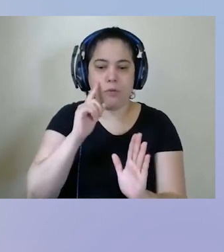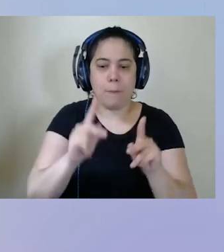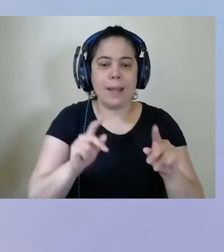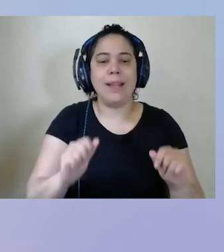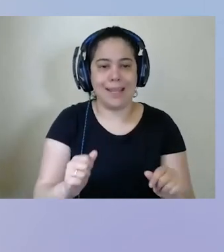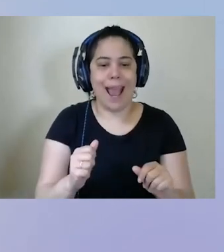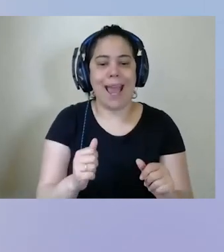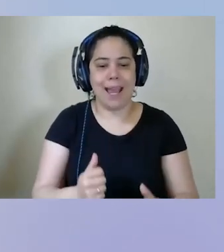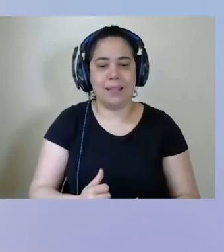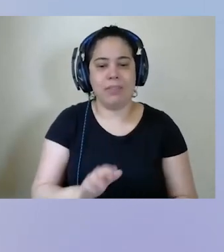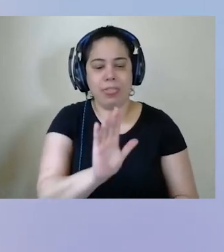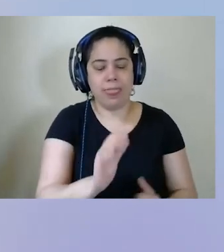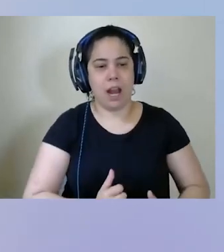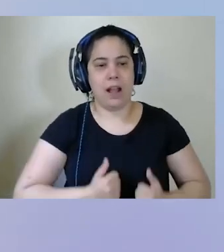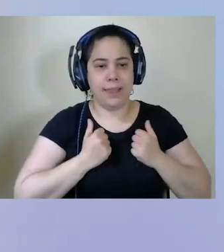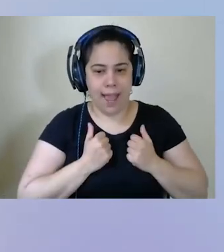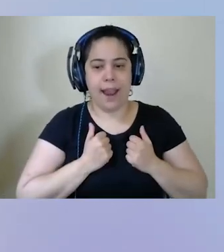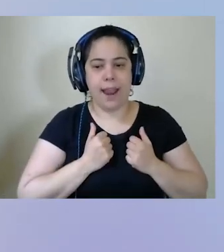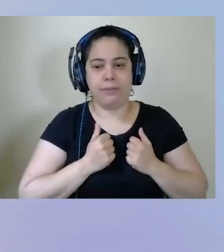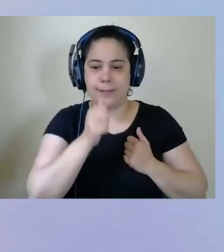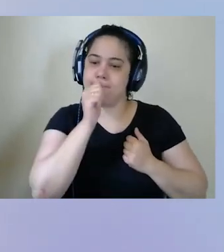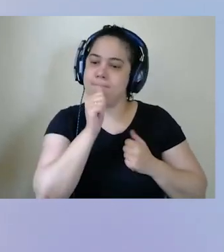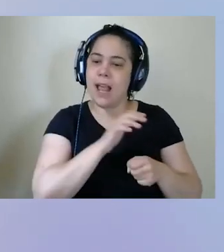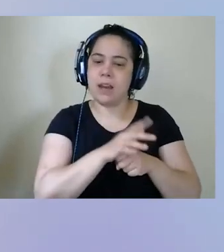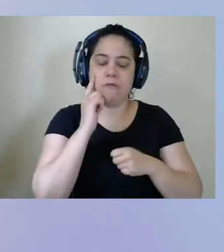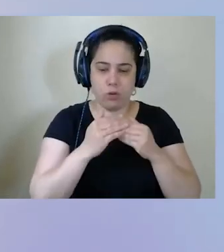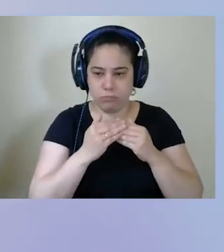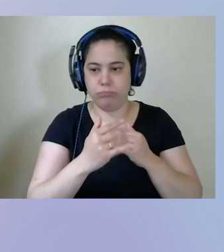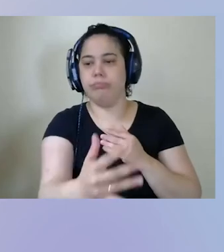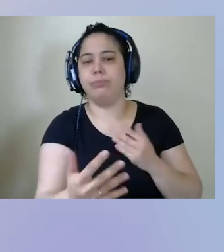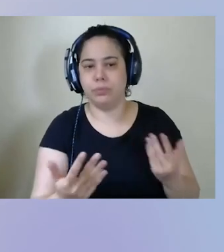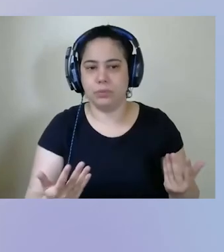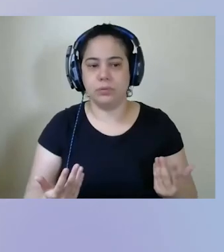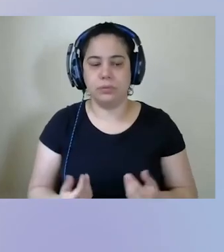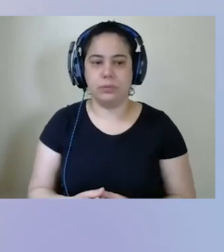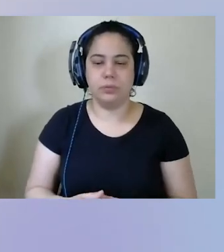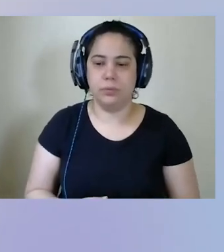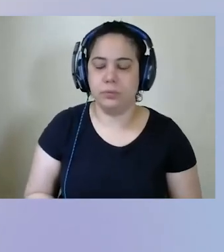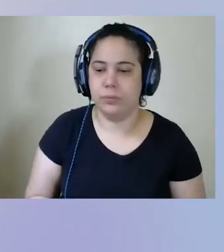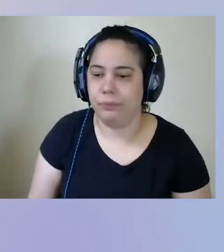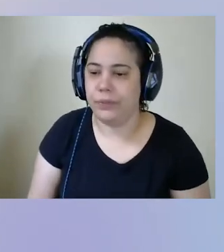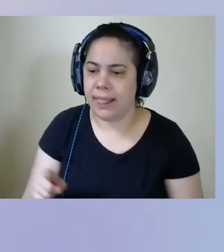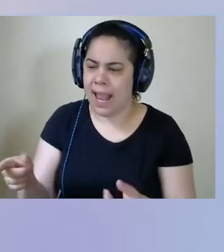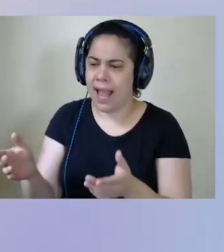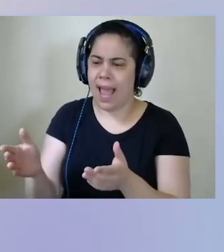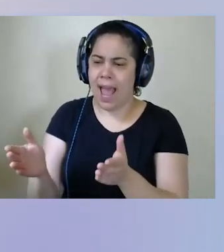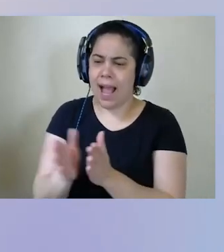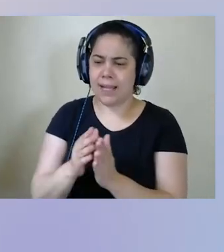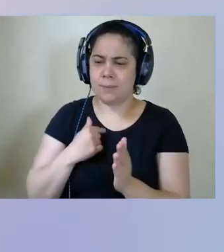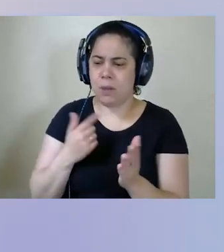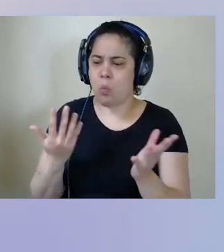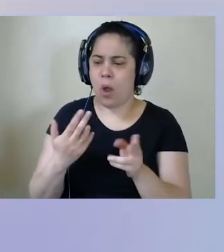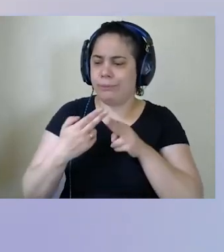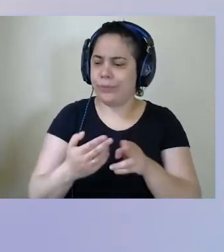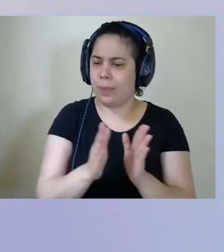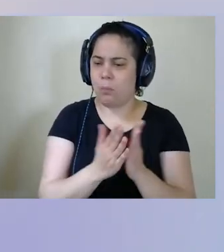When Norton asked me to write this book, or when we came to the point of the titling the book, I wanted to call it Calming the